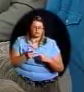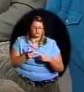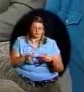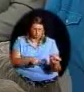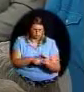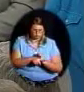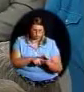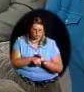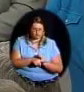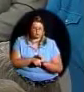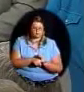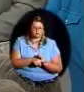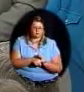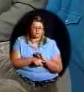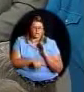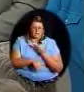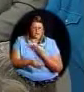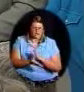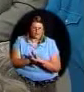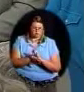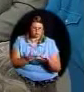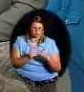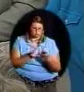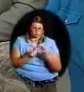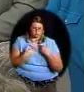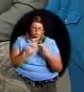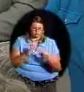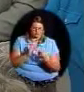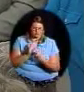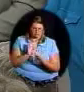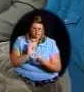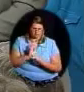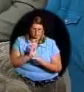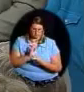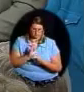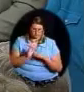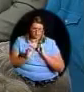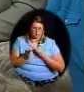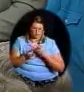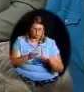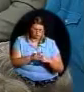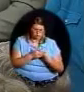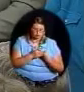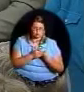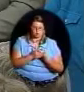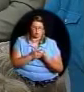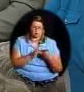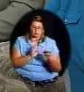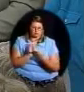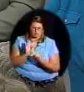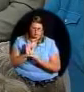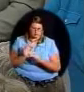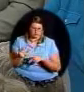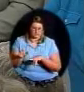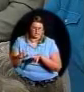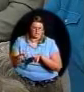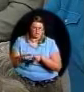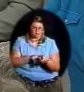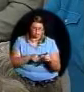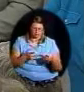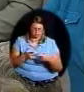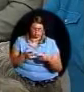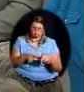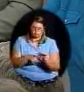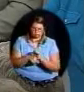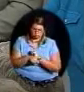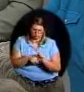training. In our school district, we've had a policy, we implement it, and we also train. We